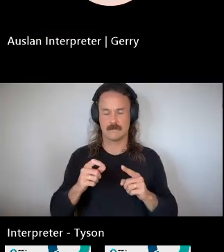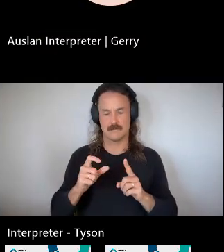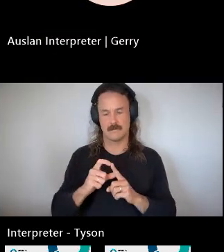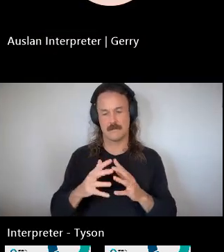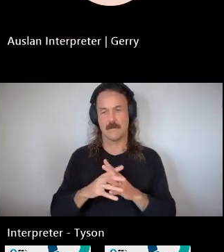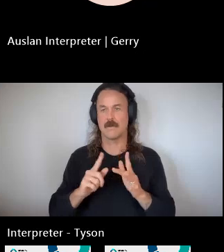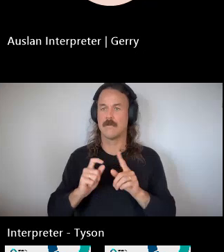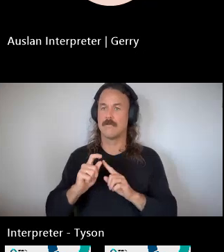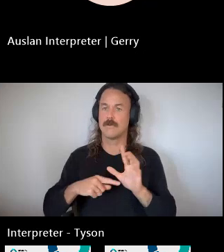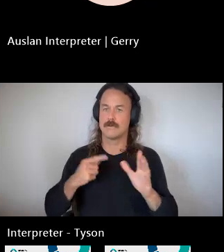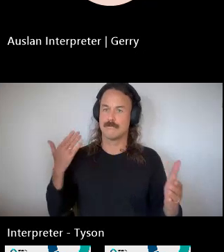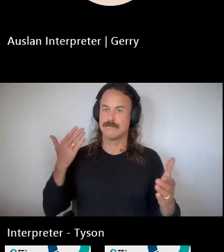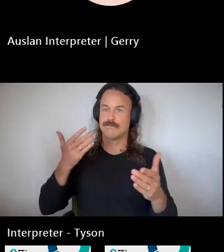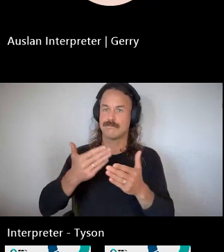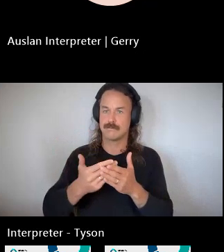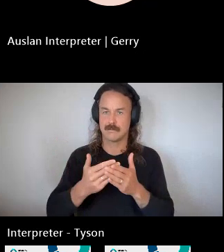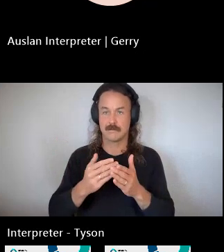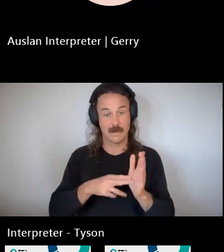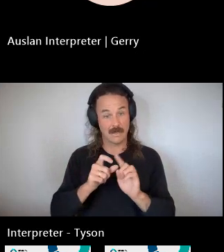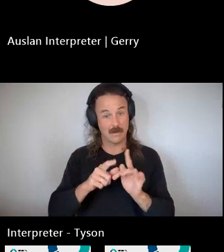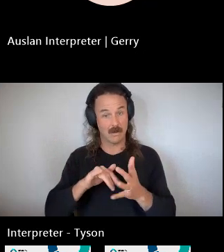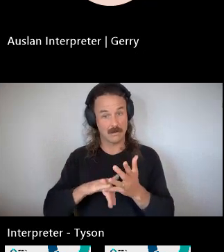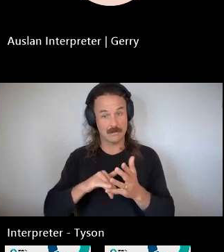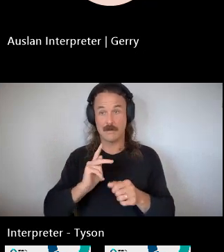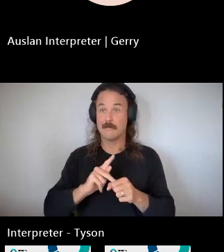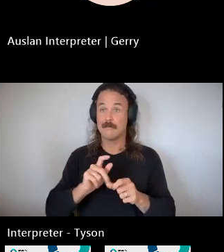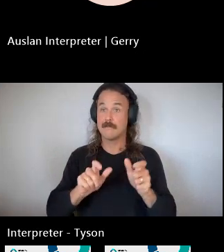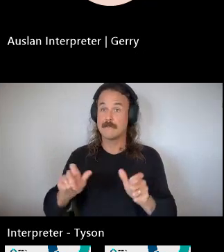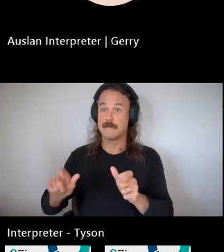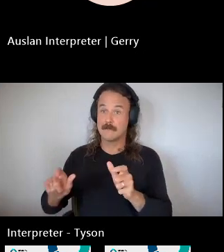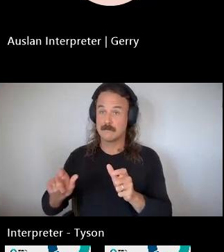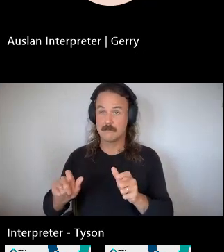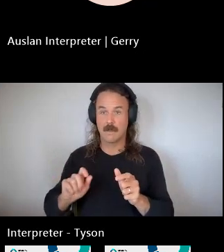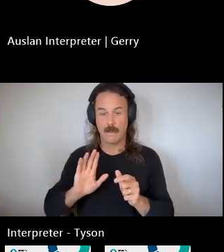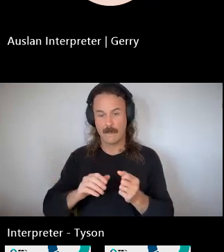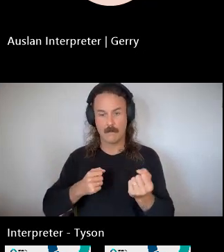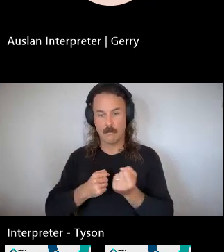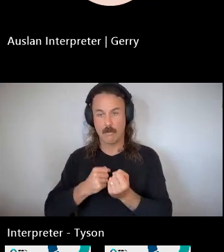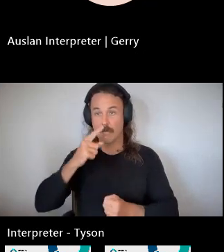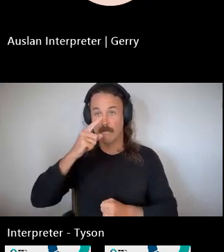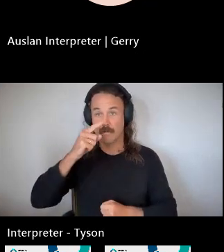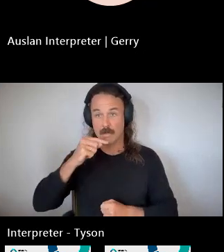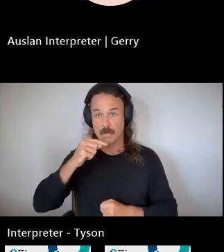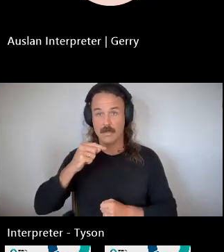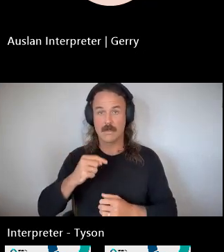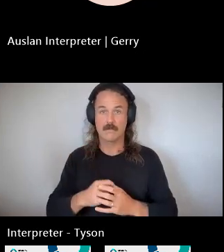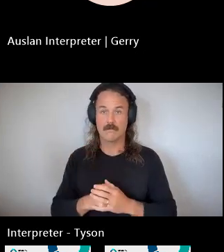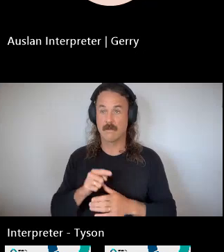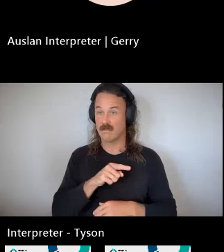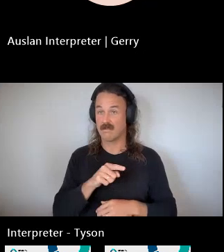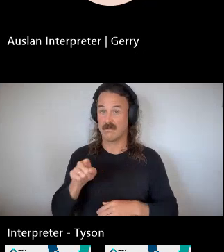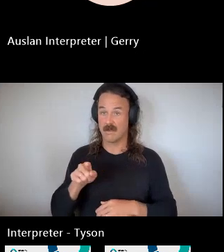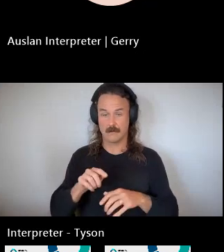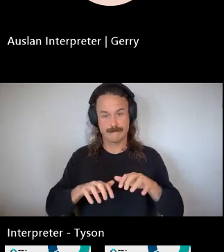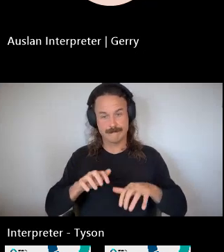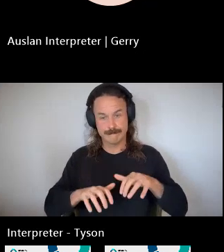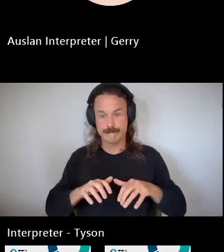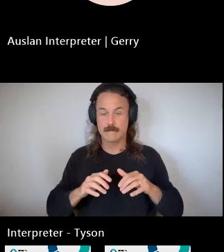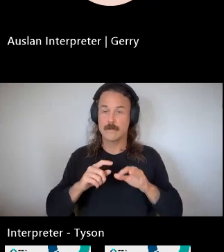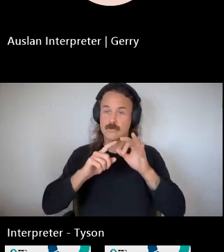to thank NDIS participants and their supporters who assisted participants with survey completion and also responding